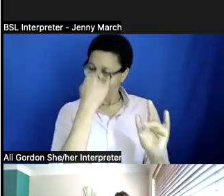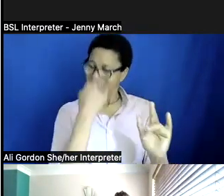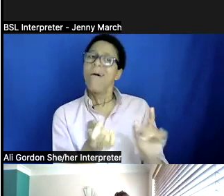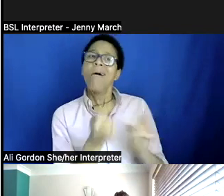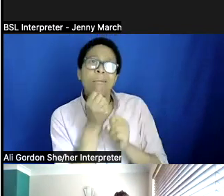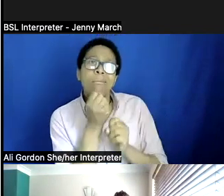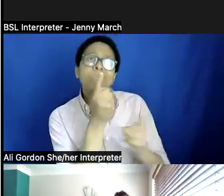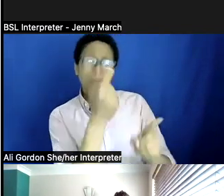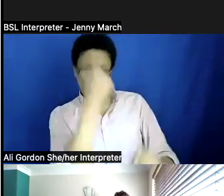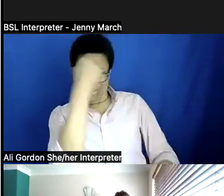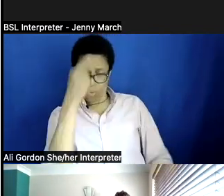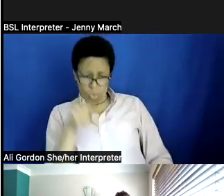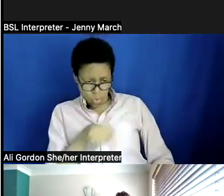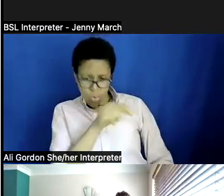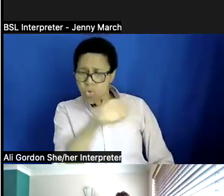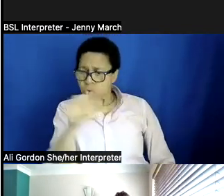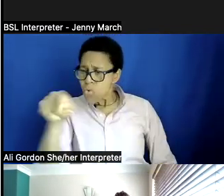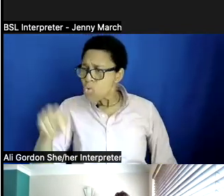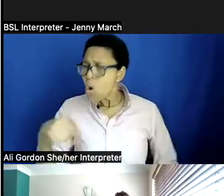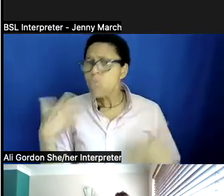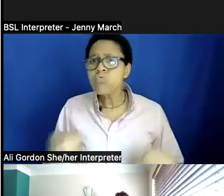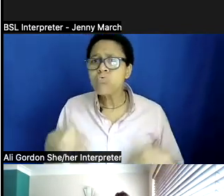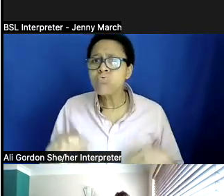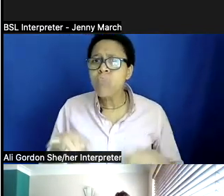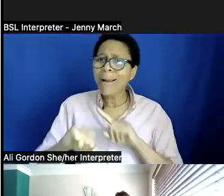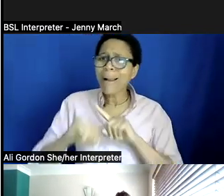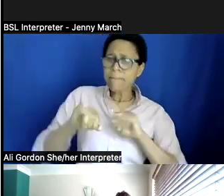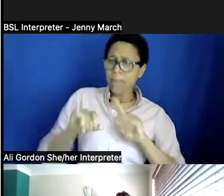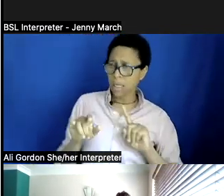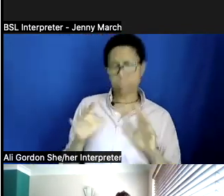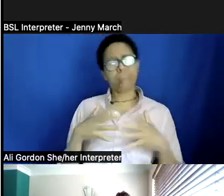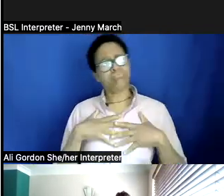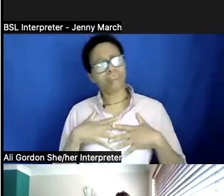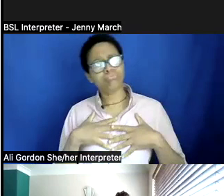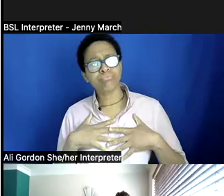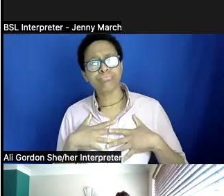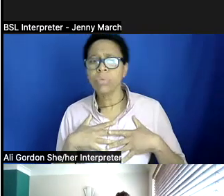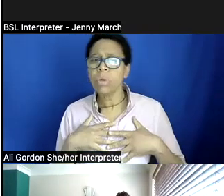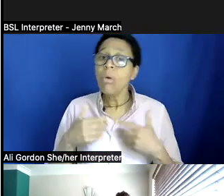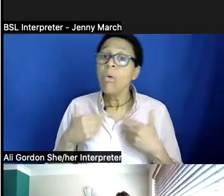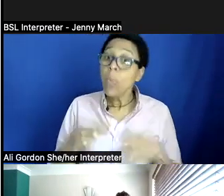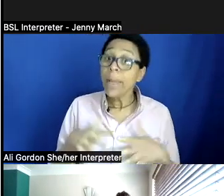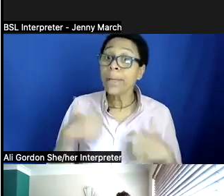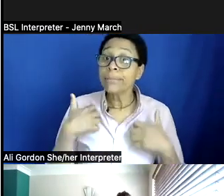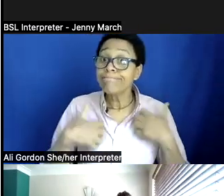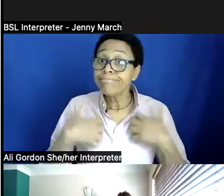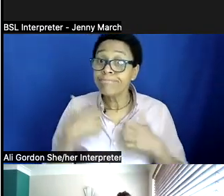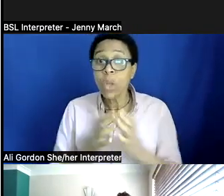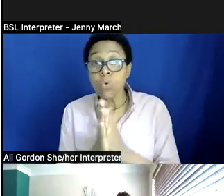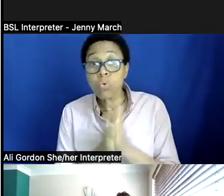art pieces that we've seen before, and that we'd been like really kind of looking forward to seeing more of them.